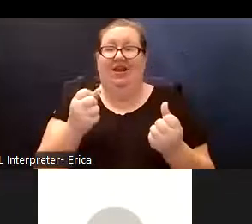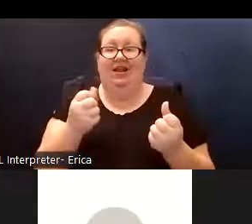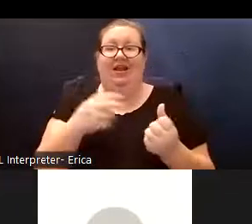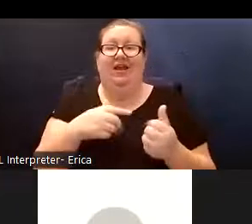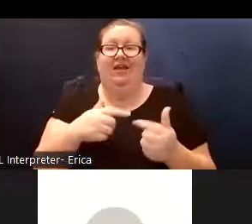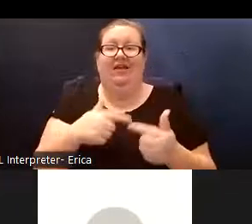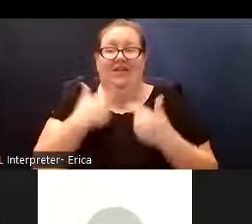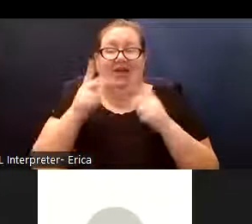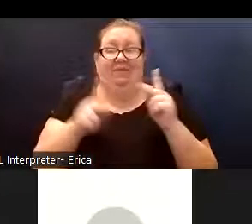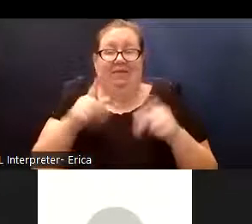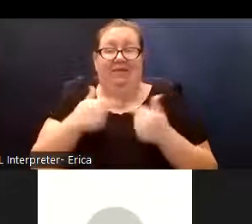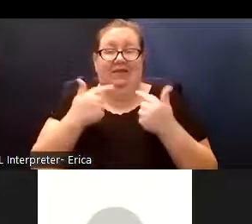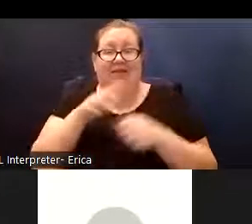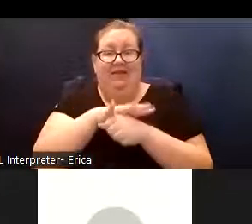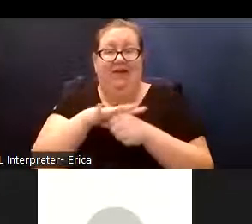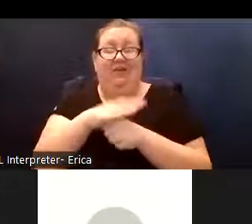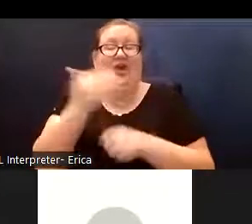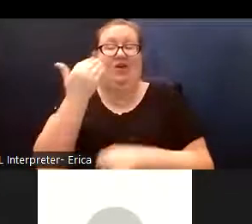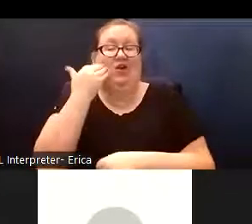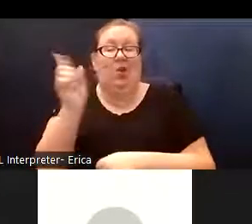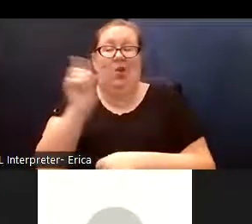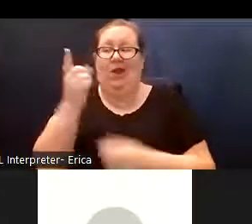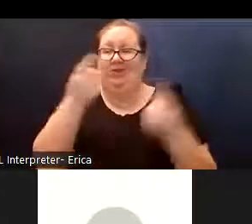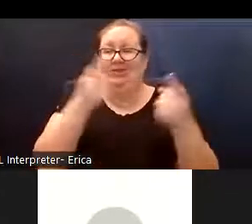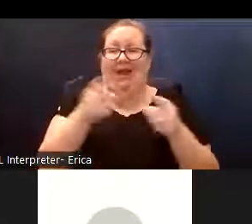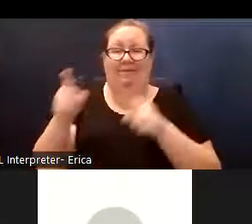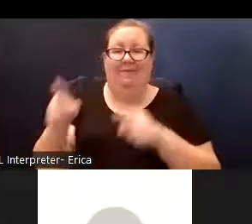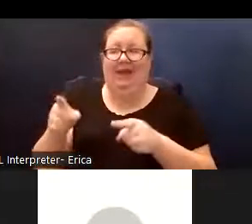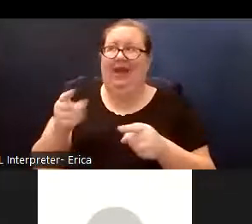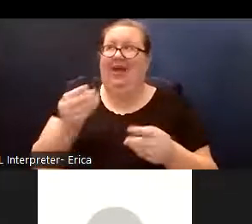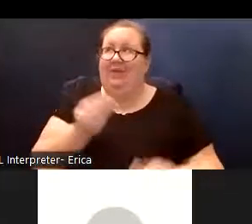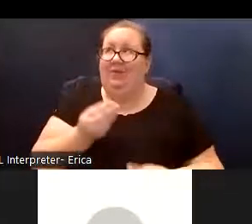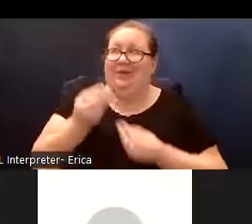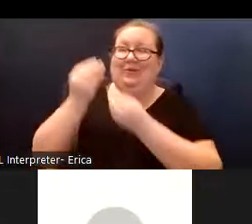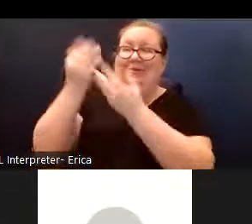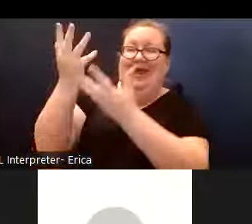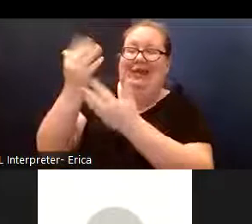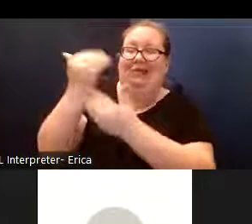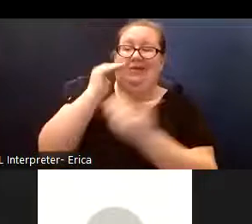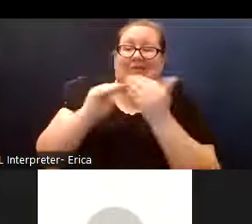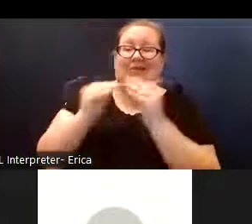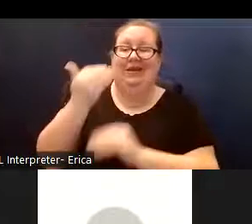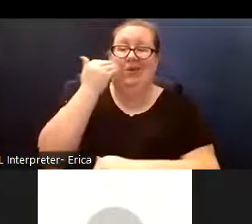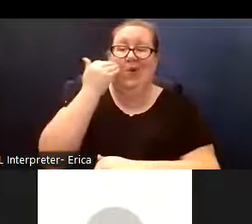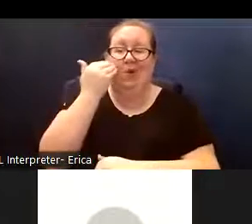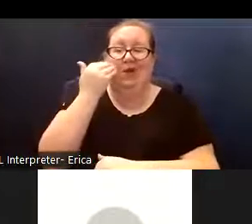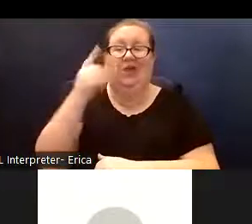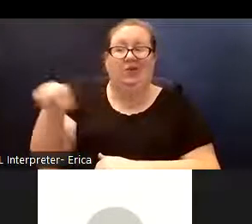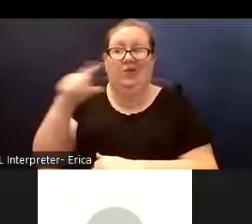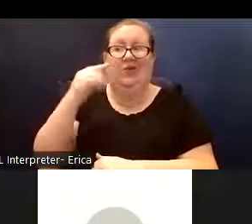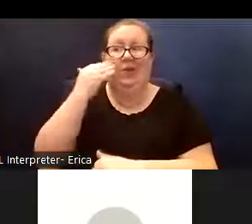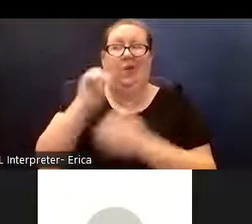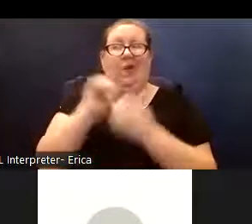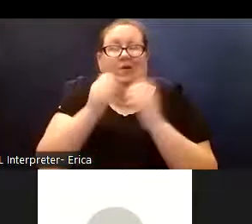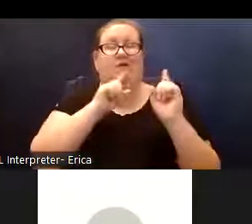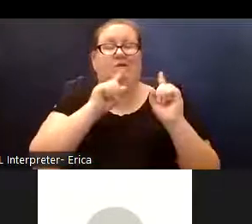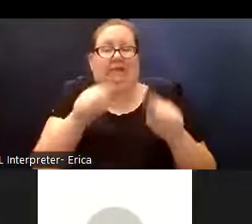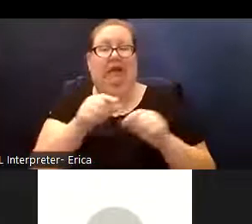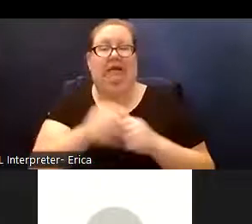happening that we need to filter up to the city to know how to respond to it.